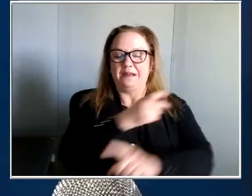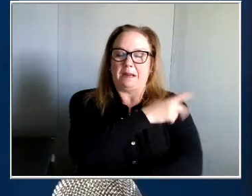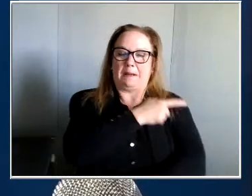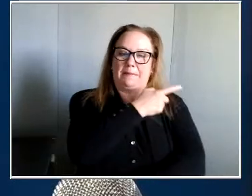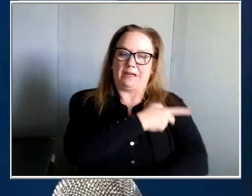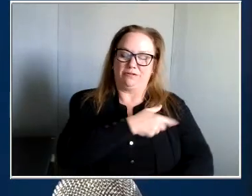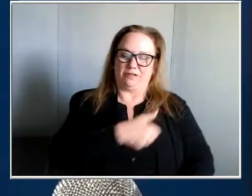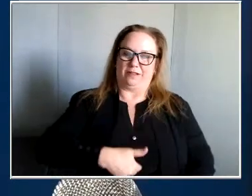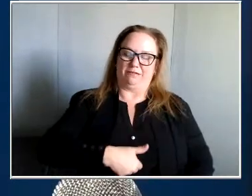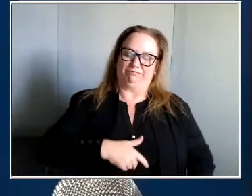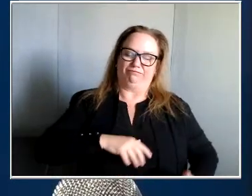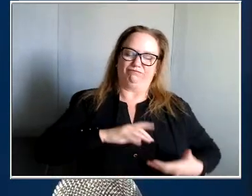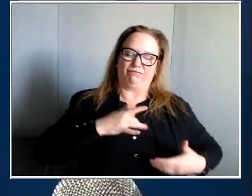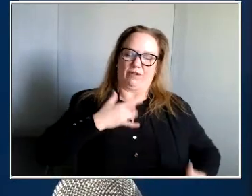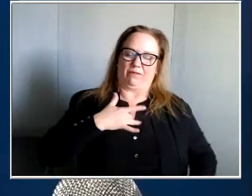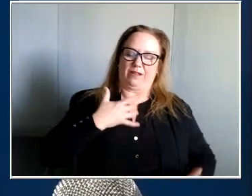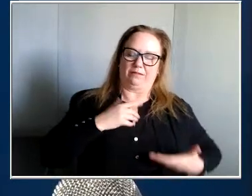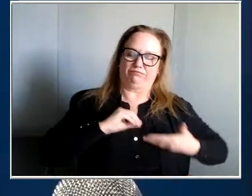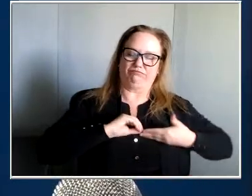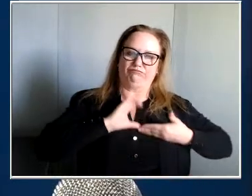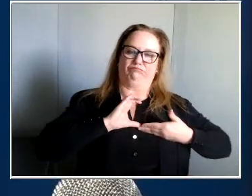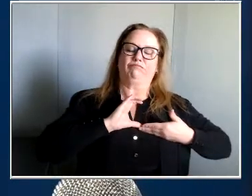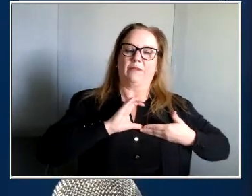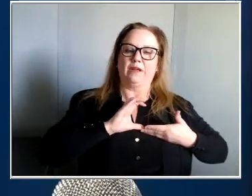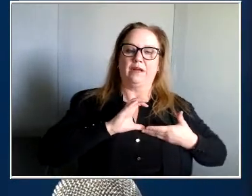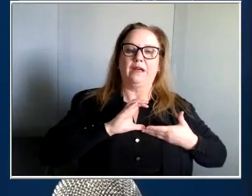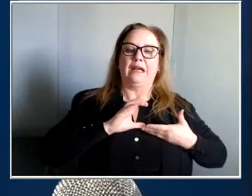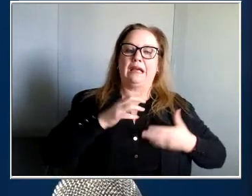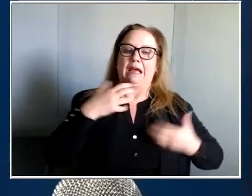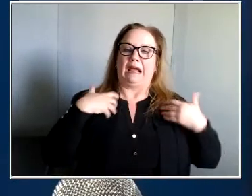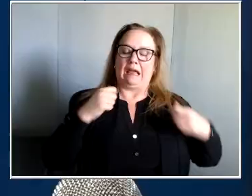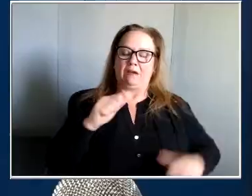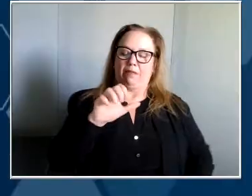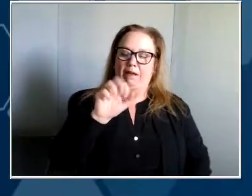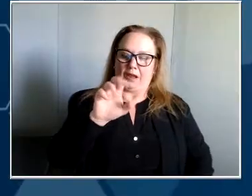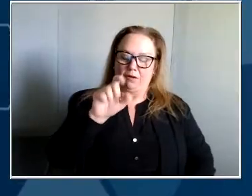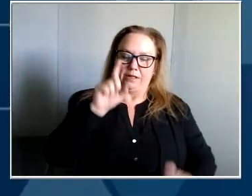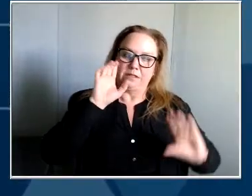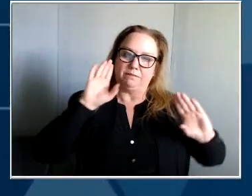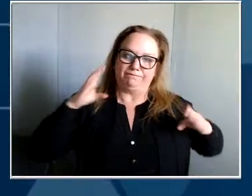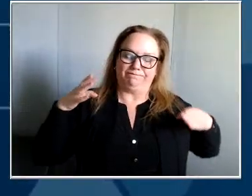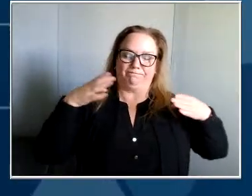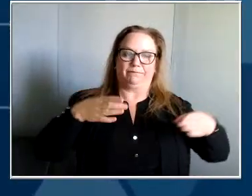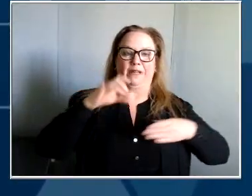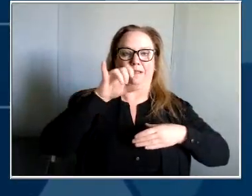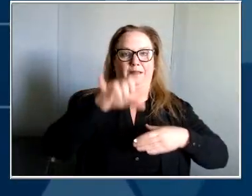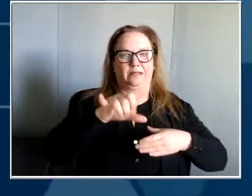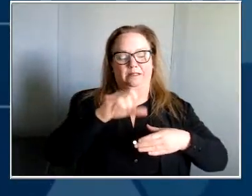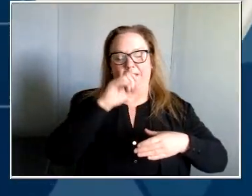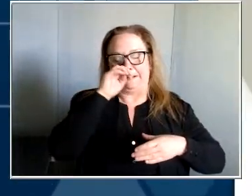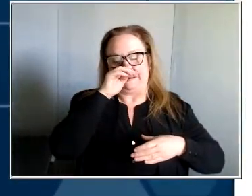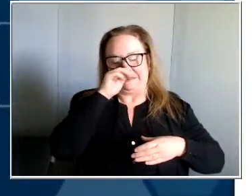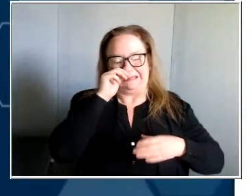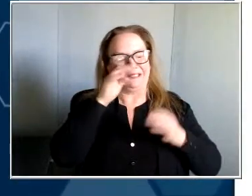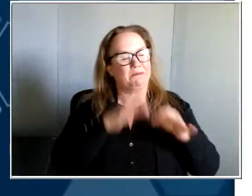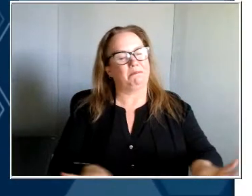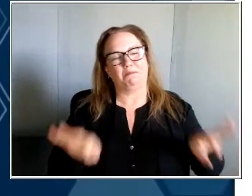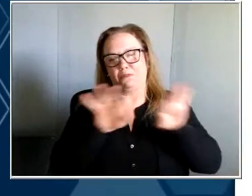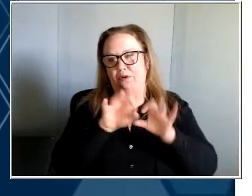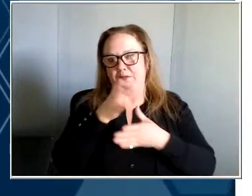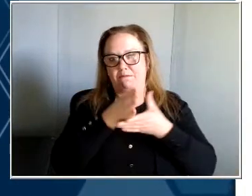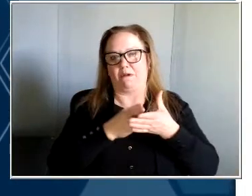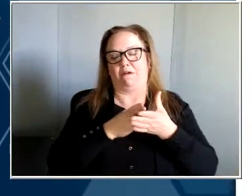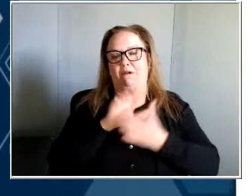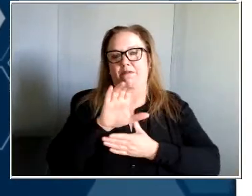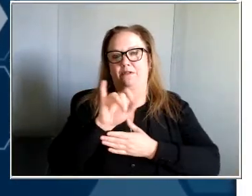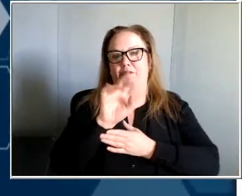can't ignore this important step in a cancer journey. There's a lot of science around this, and we know that these